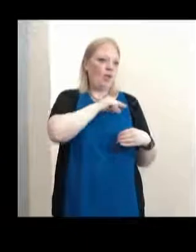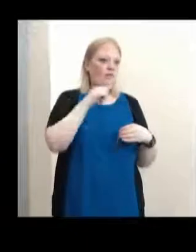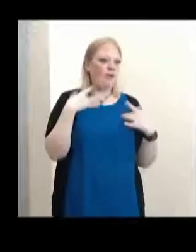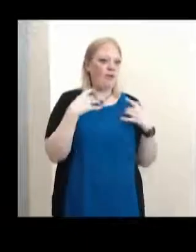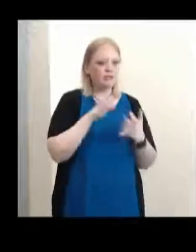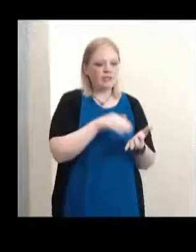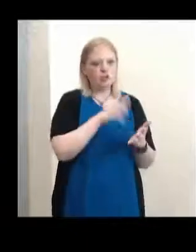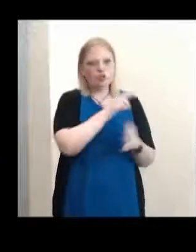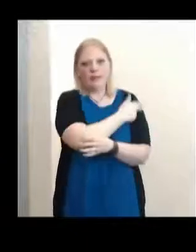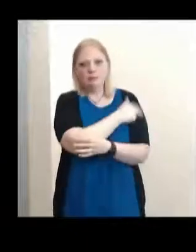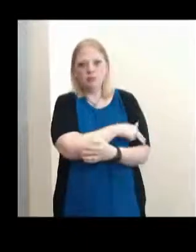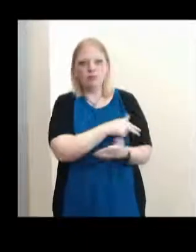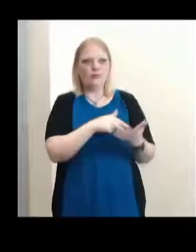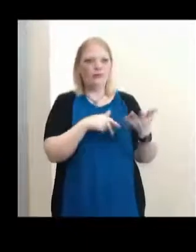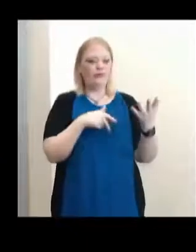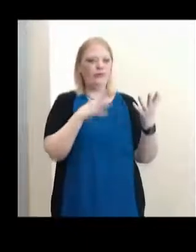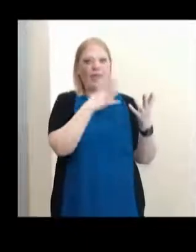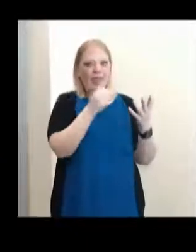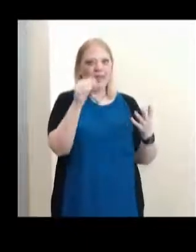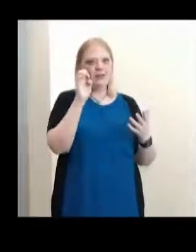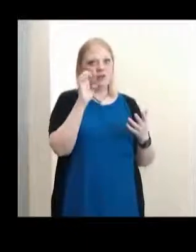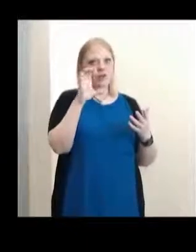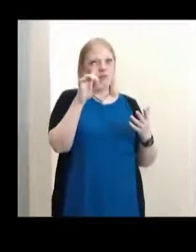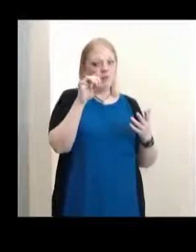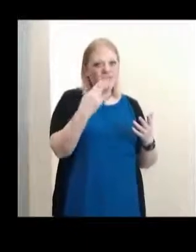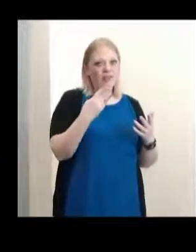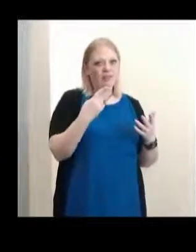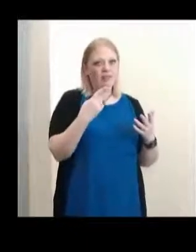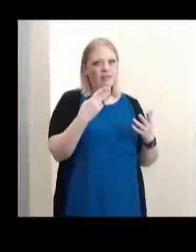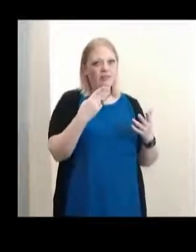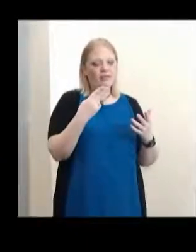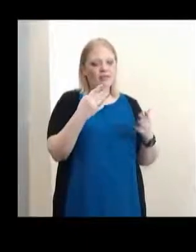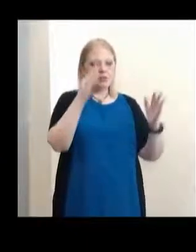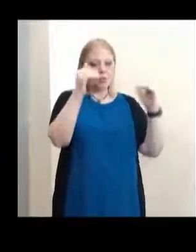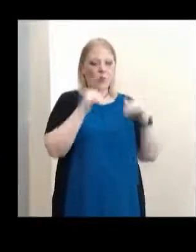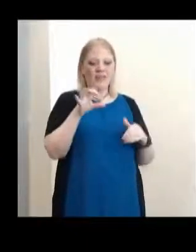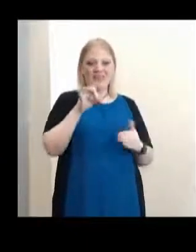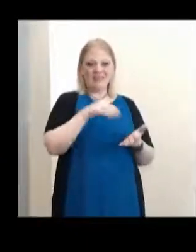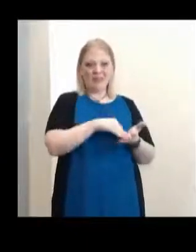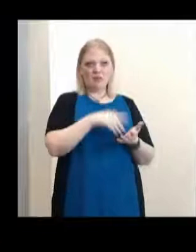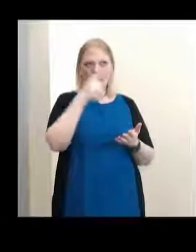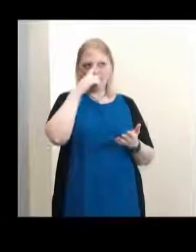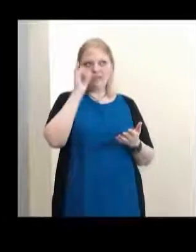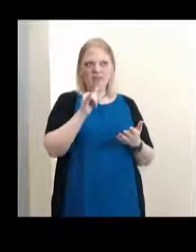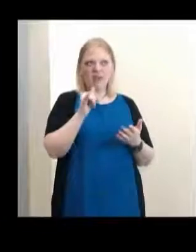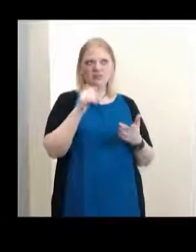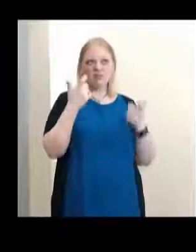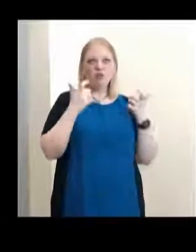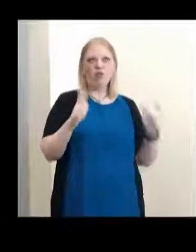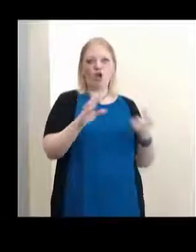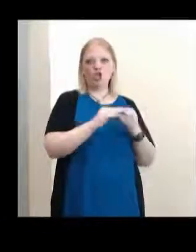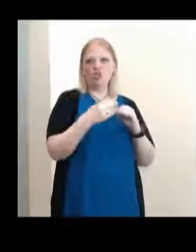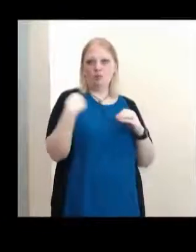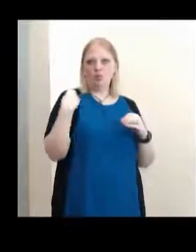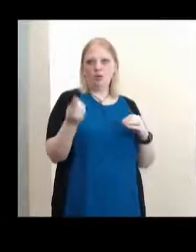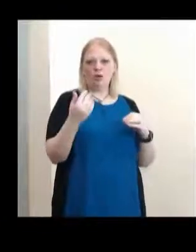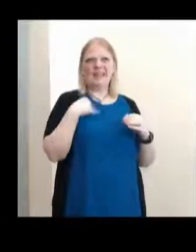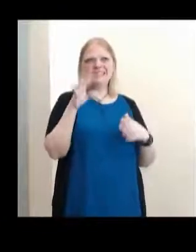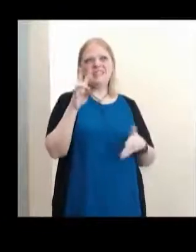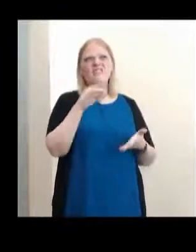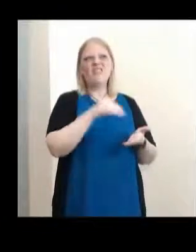centers, hospitals, and the Erie County Department of Health. And the 8,000, I believe, is the largest amount that Erie County has had. We had